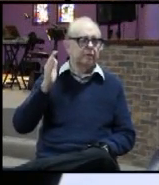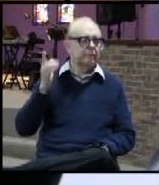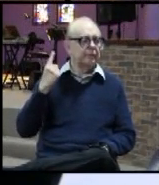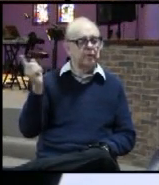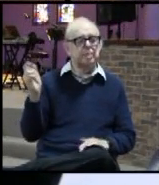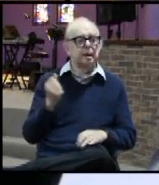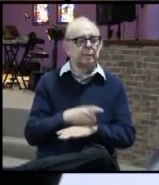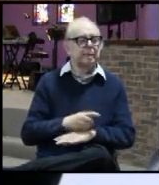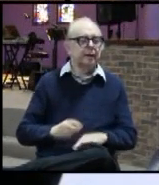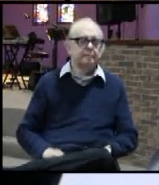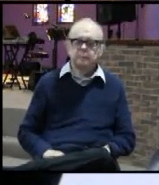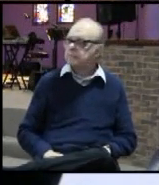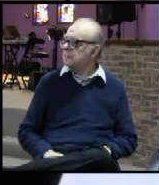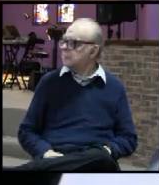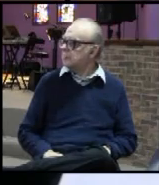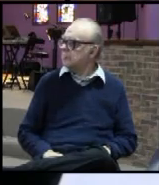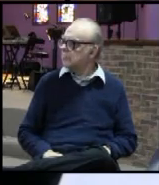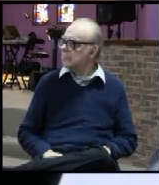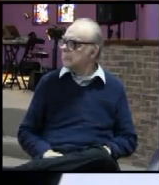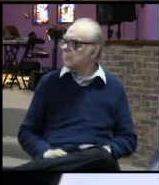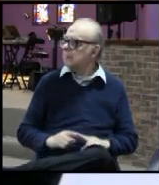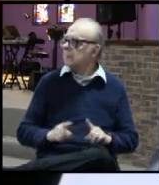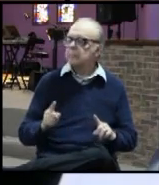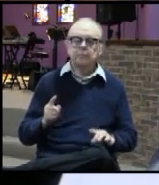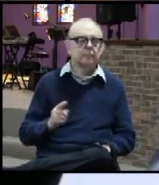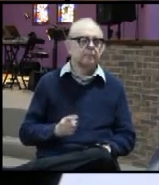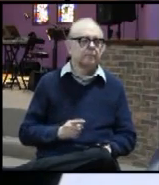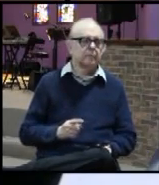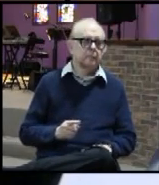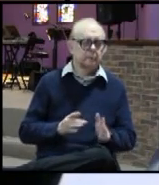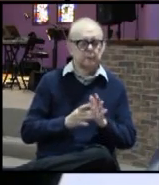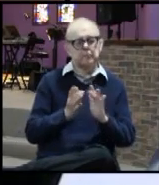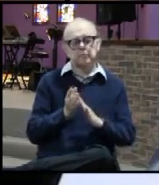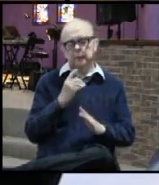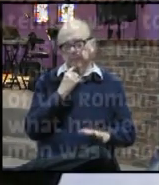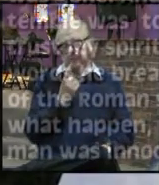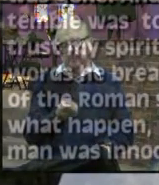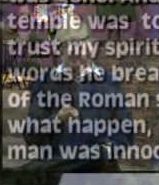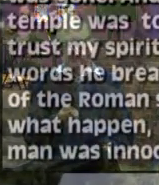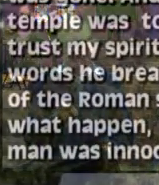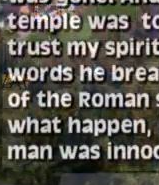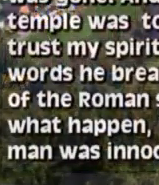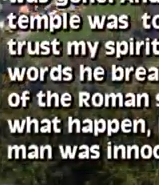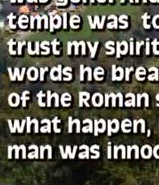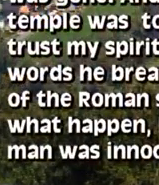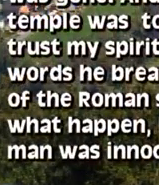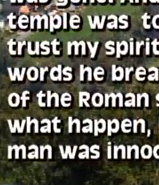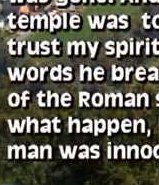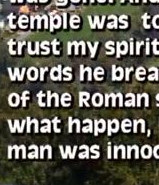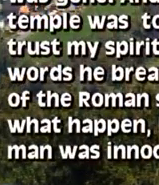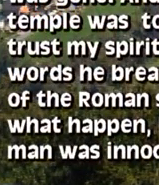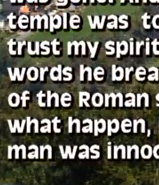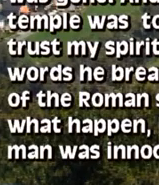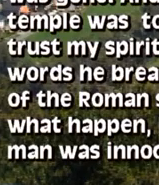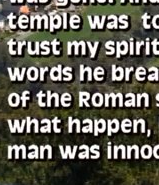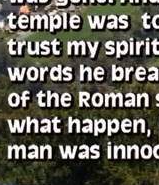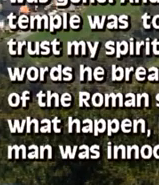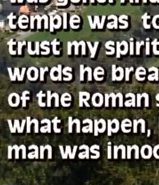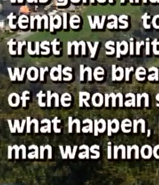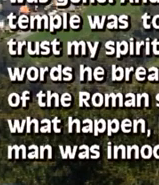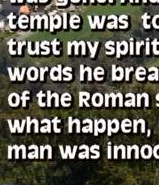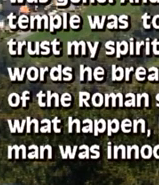day, okay? But the Bible says that then Jesus shouted.